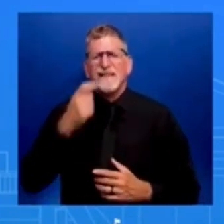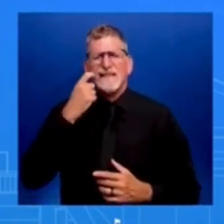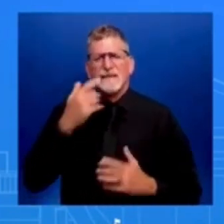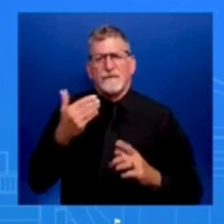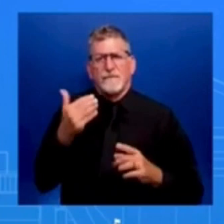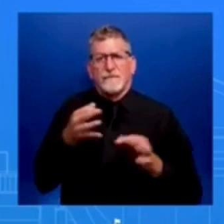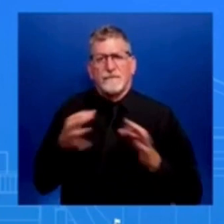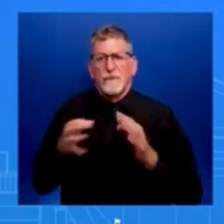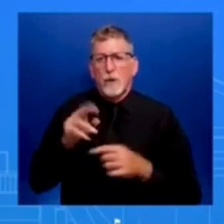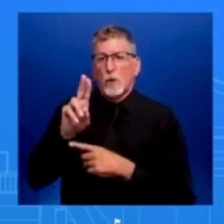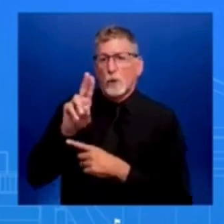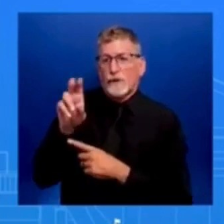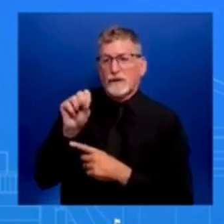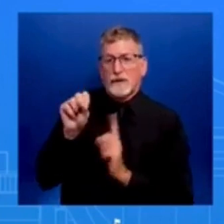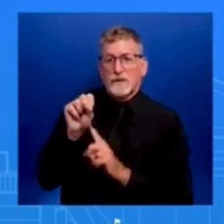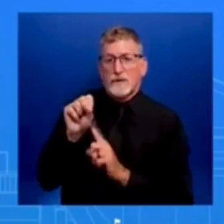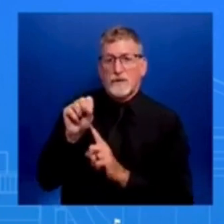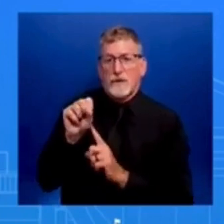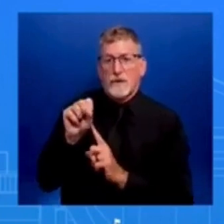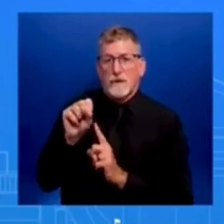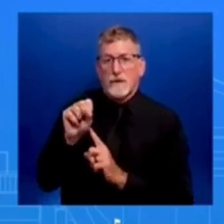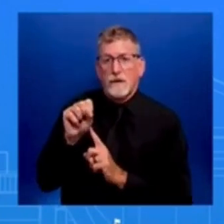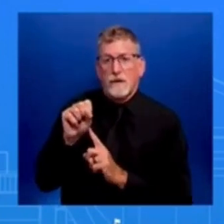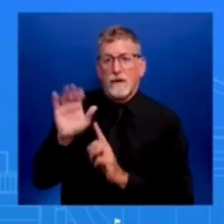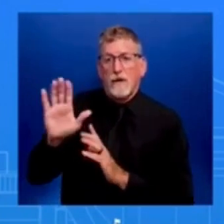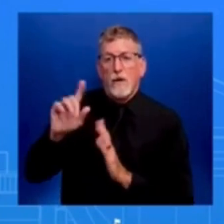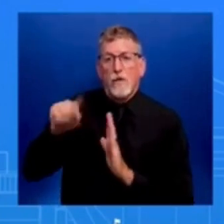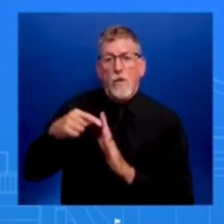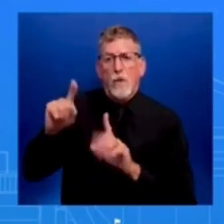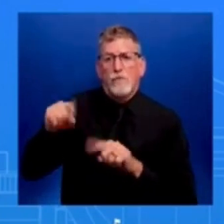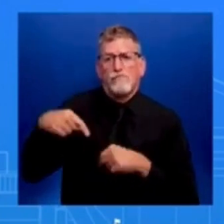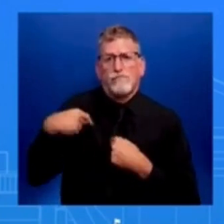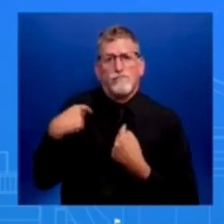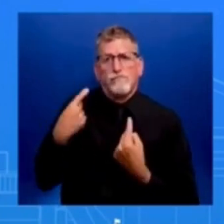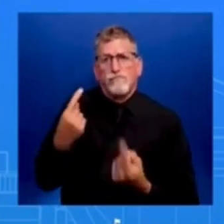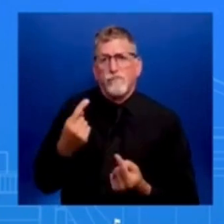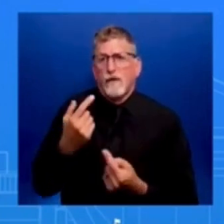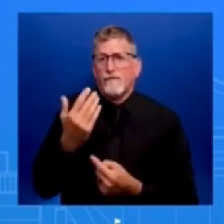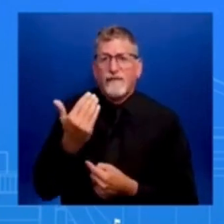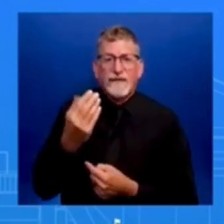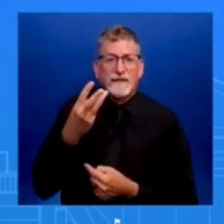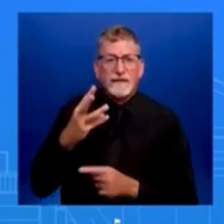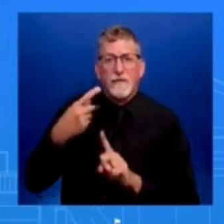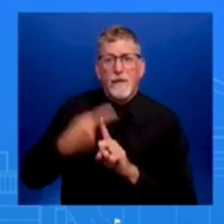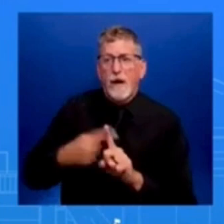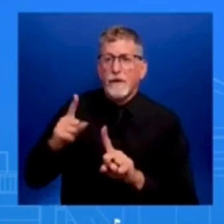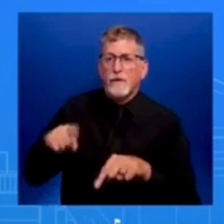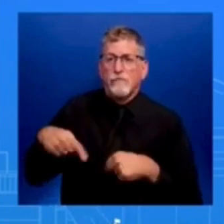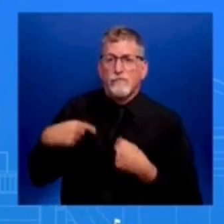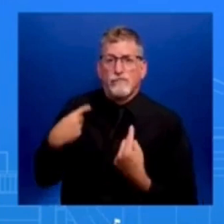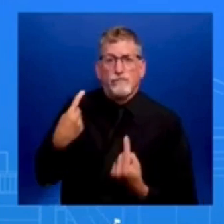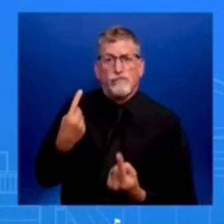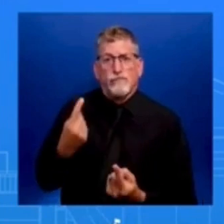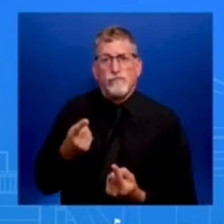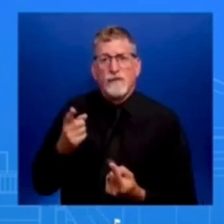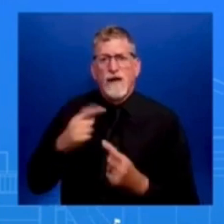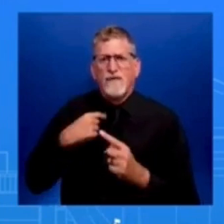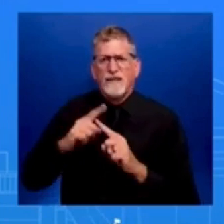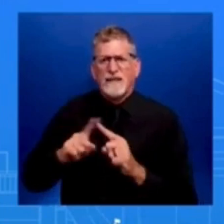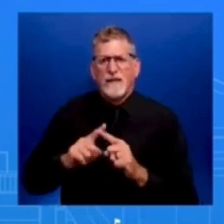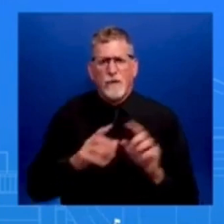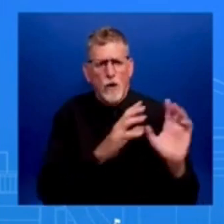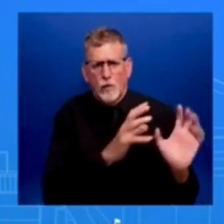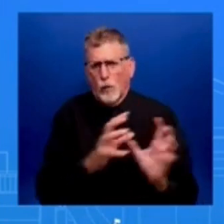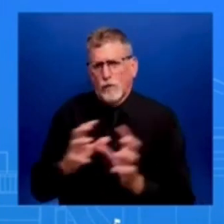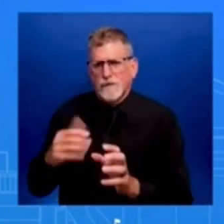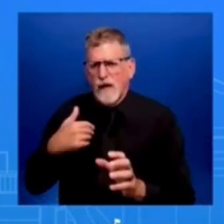months as it relates to investigations, the multiple different entities that are looking into this, the unjust war